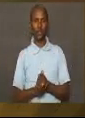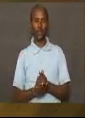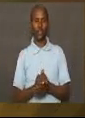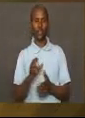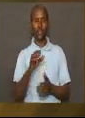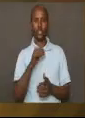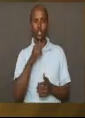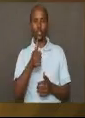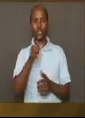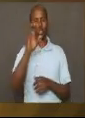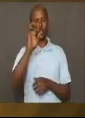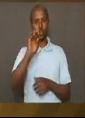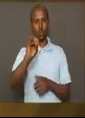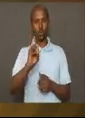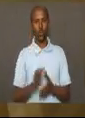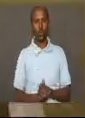is non-zero.